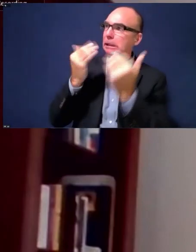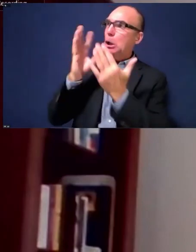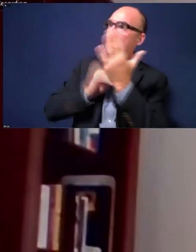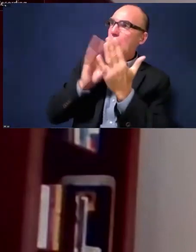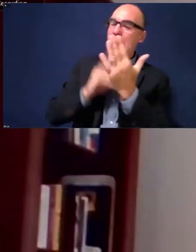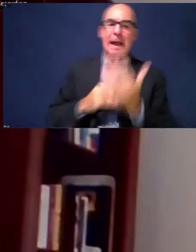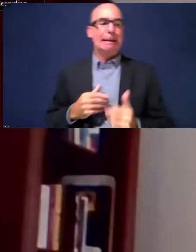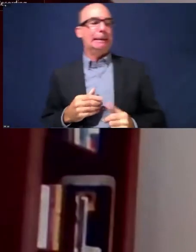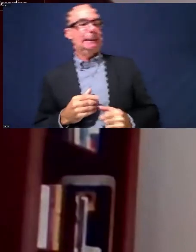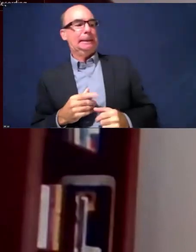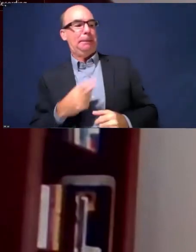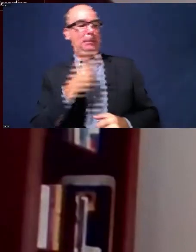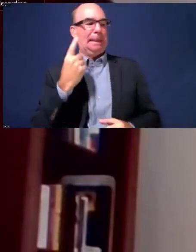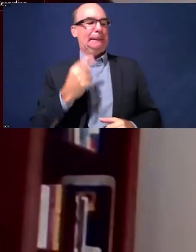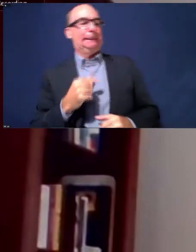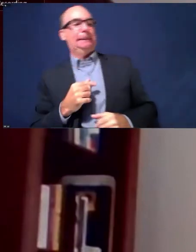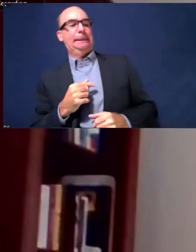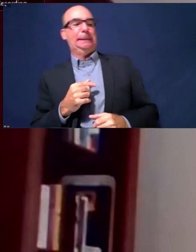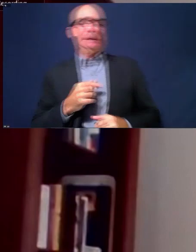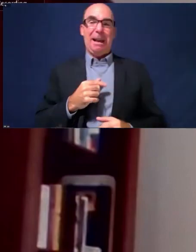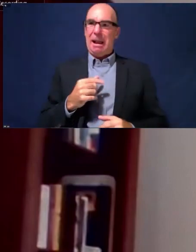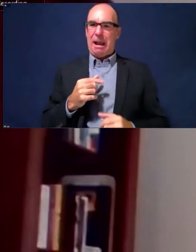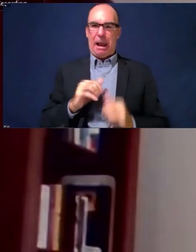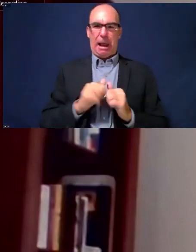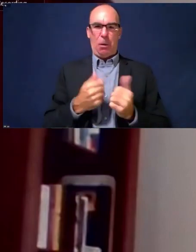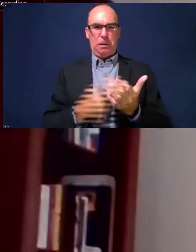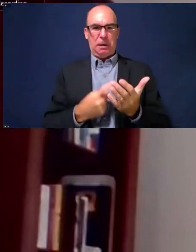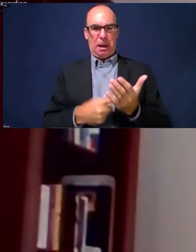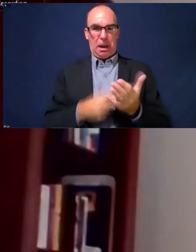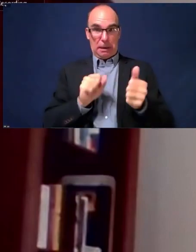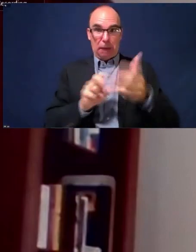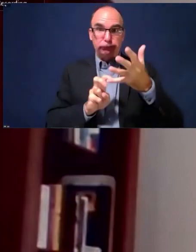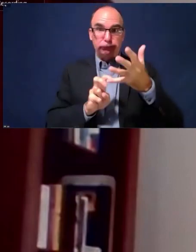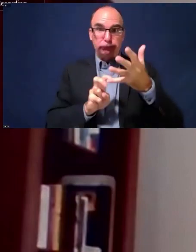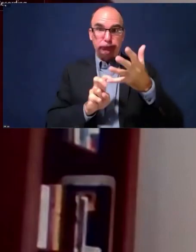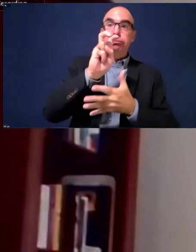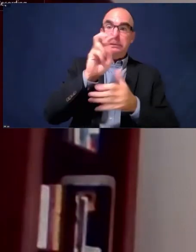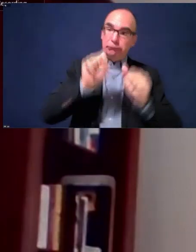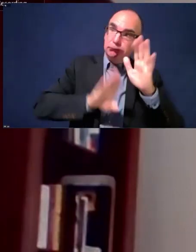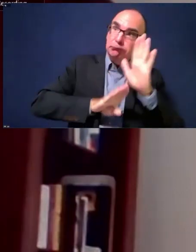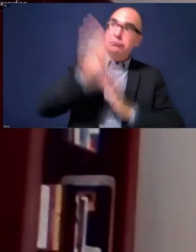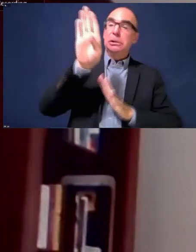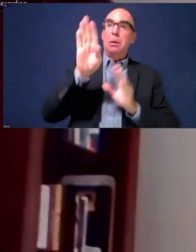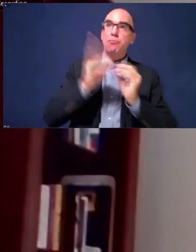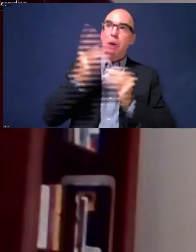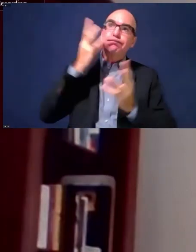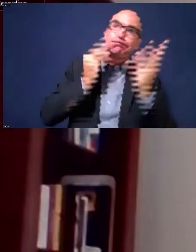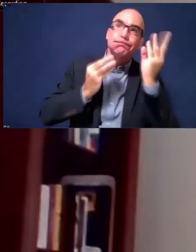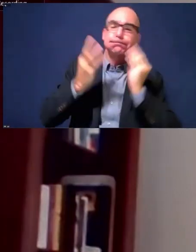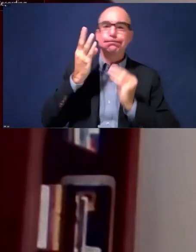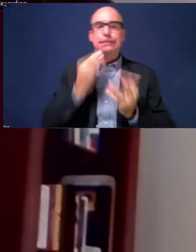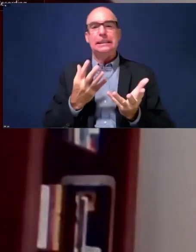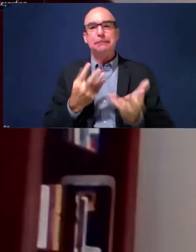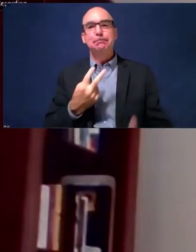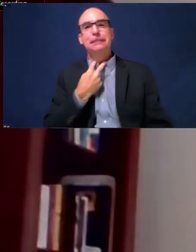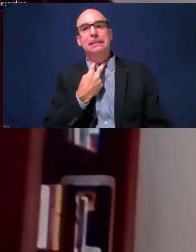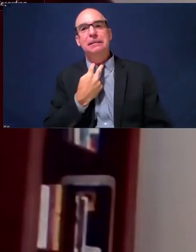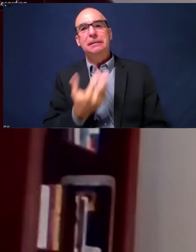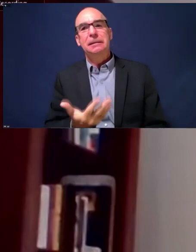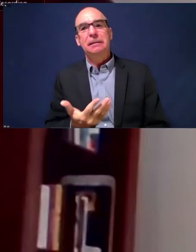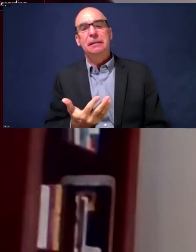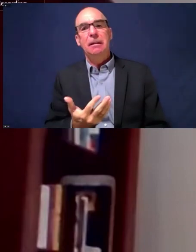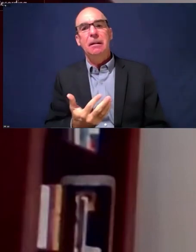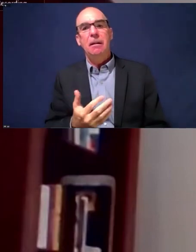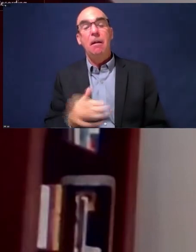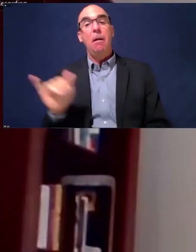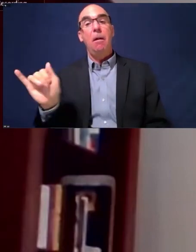without them, it is very difficult to succeed. Mentoring networks are often quite vital for those who are first generation as well, a